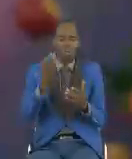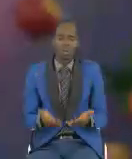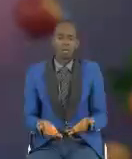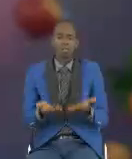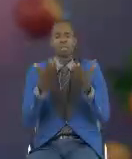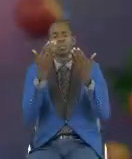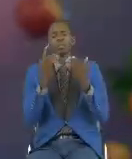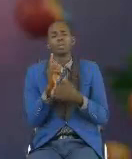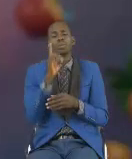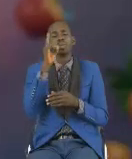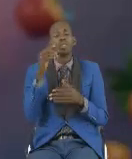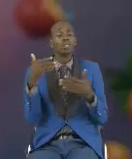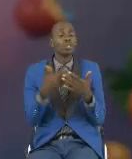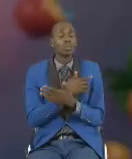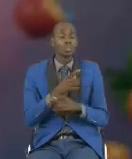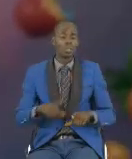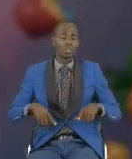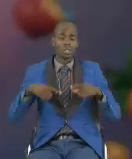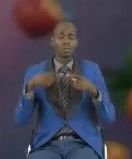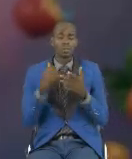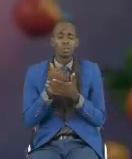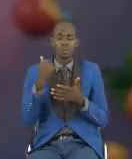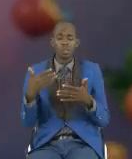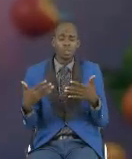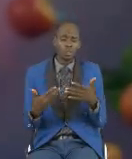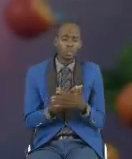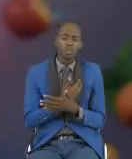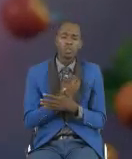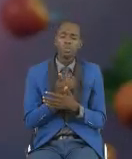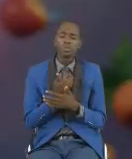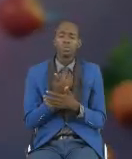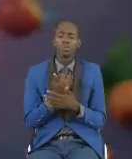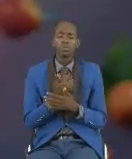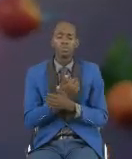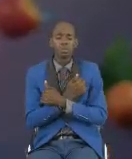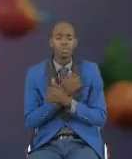New life, new love, new